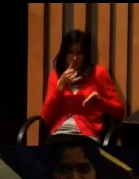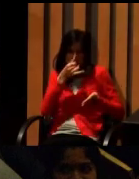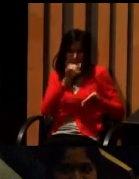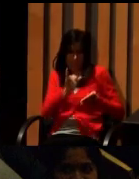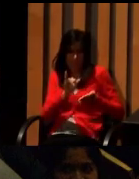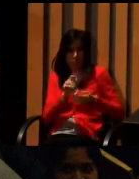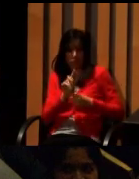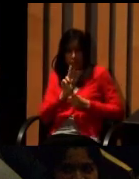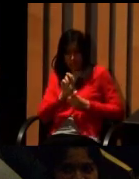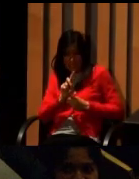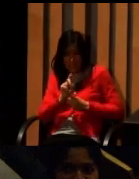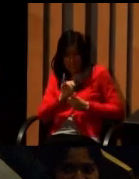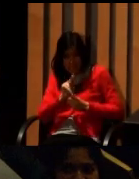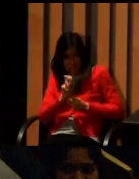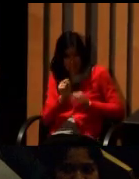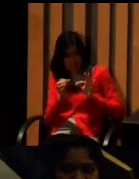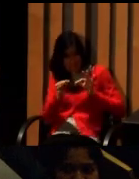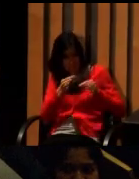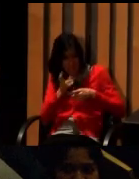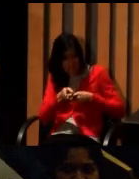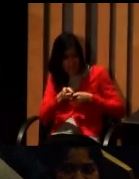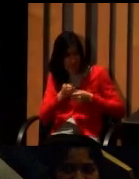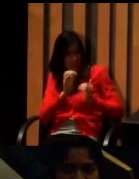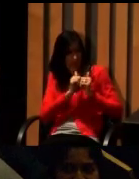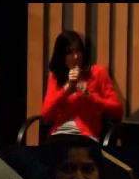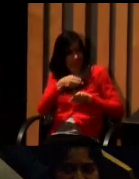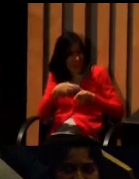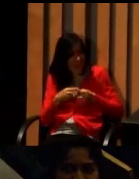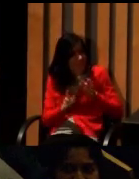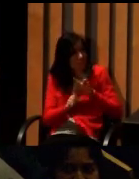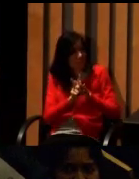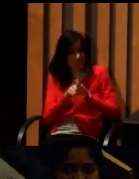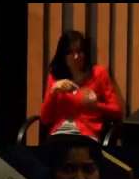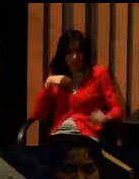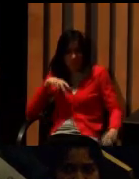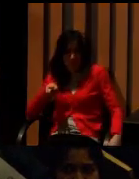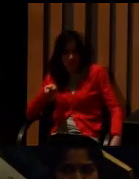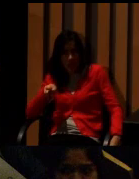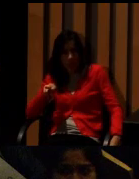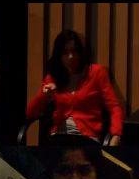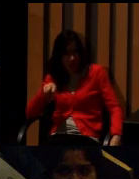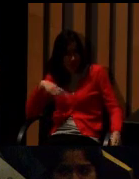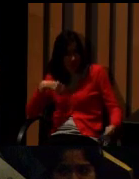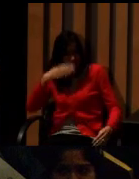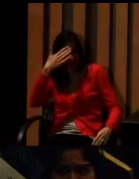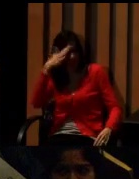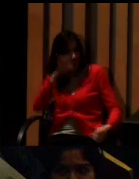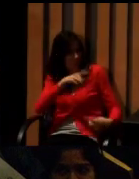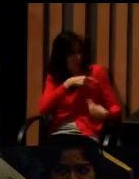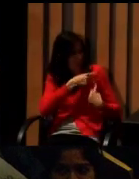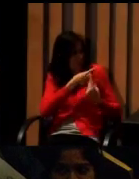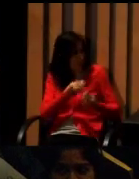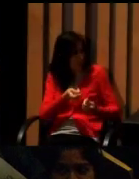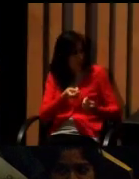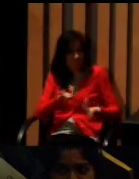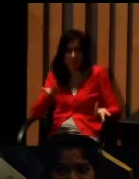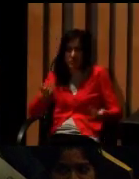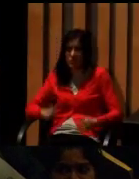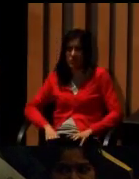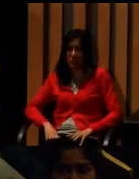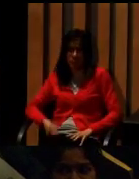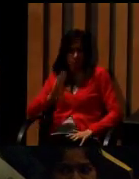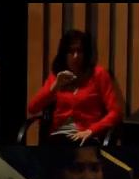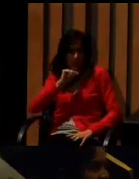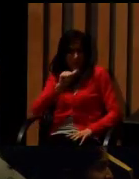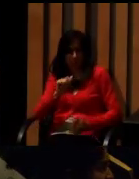name Washington Redskins and how they got it. And I was like, wow, like, I'm just now knowing this. So why can't they just change the name to